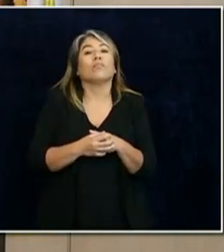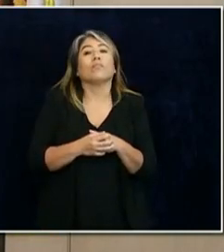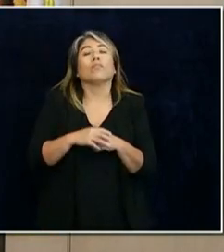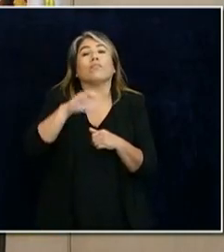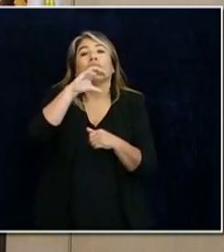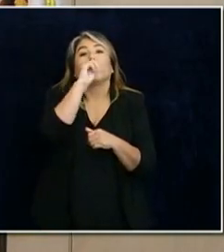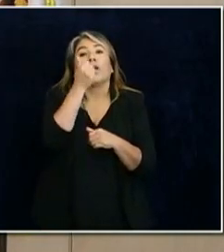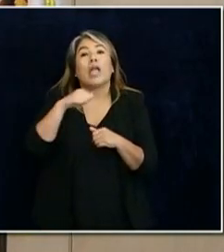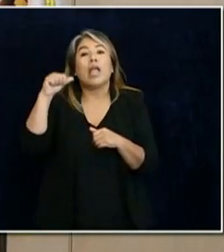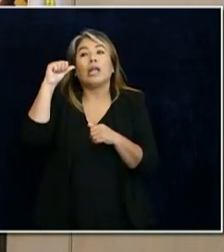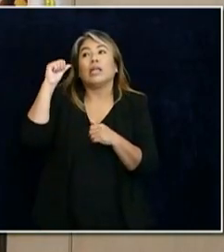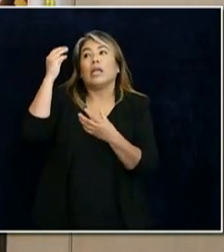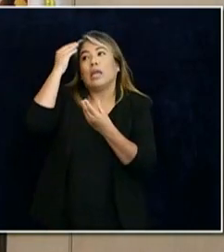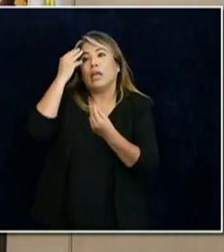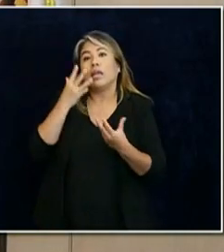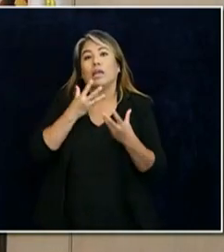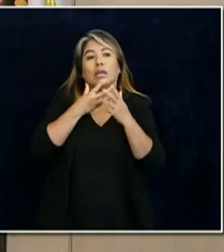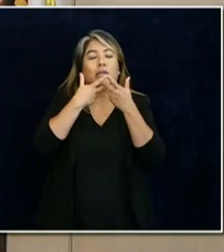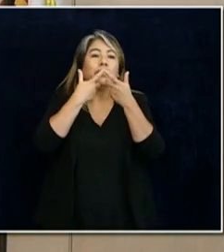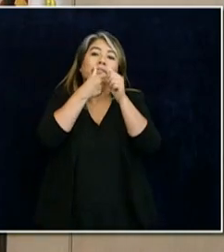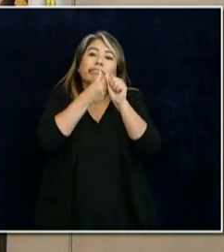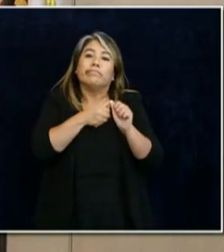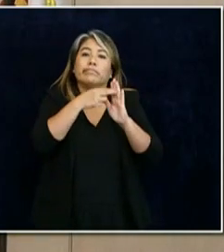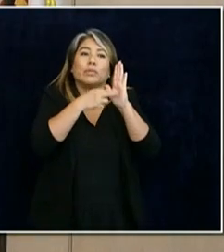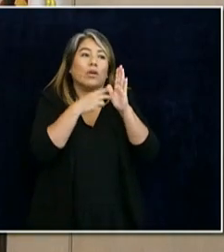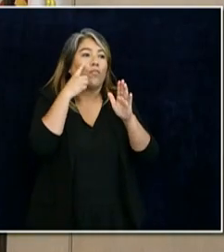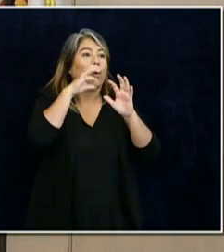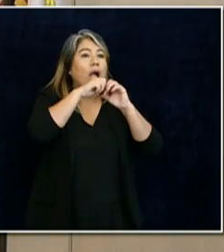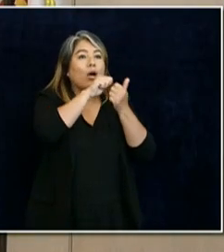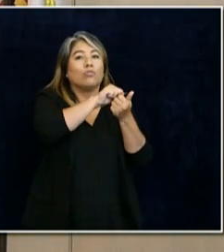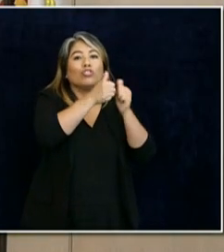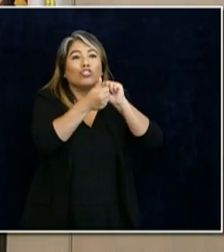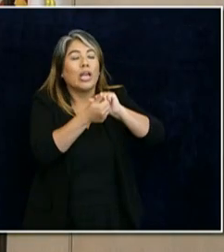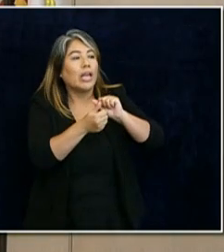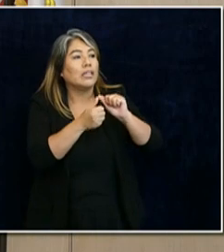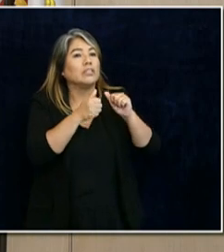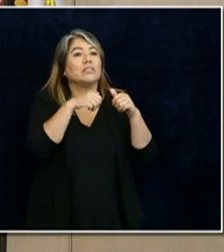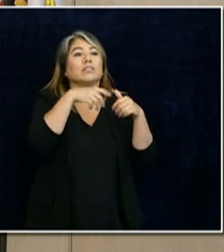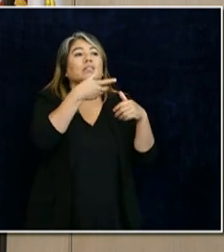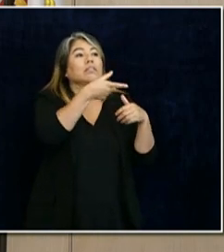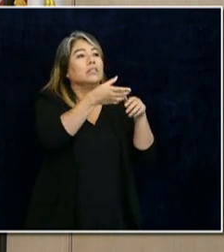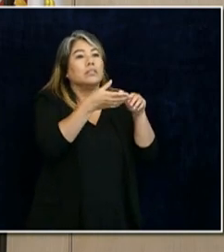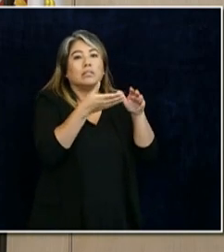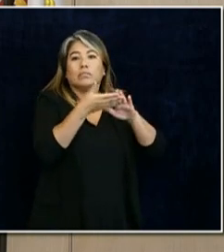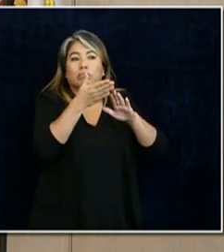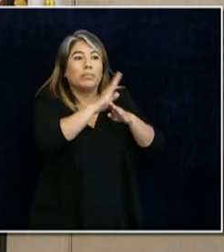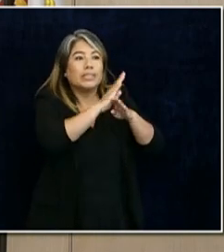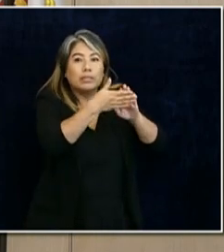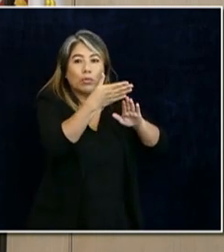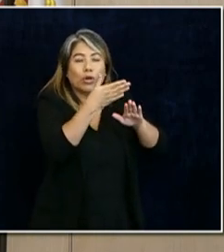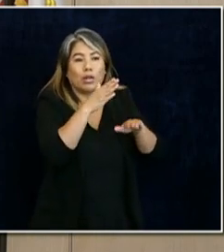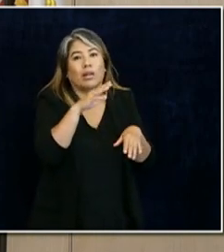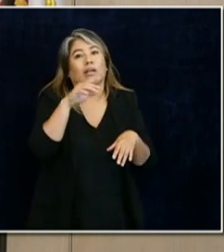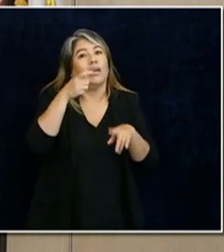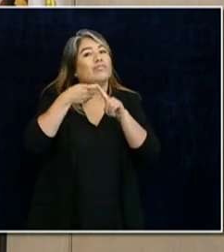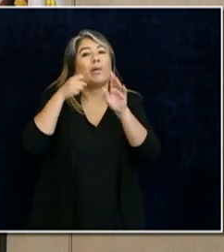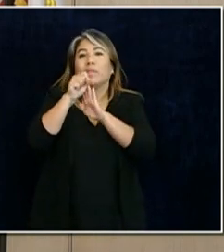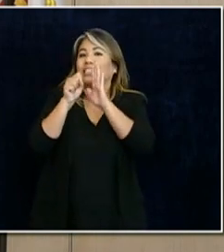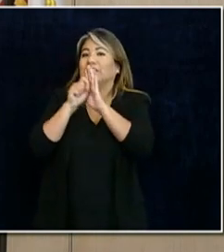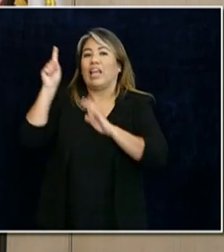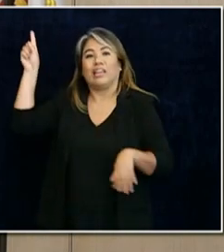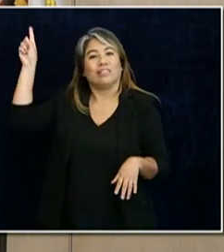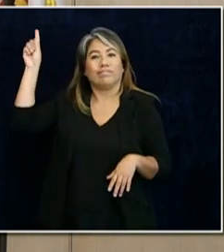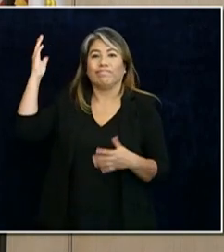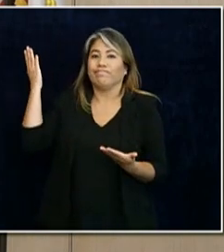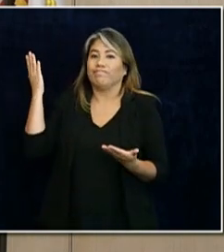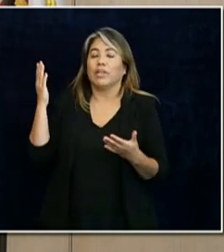Any guidance for change in the way businesses and sectors operate will have to come from the state.